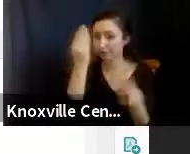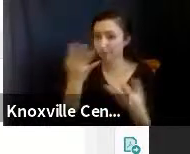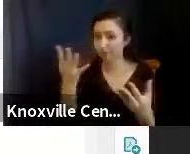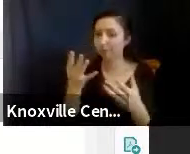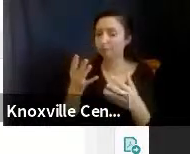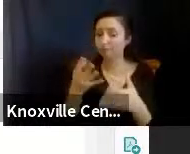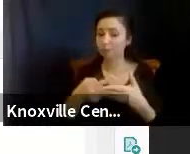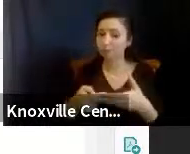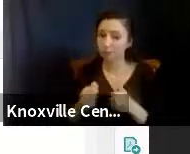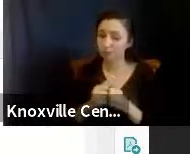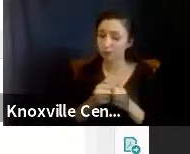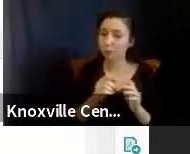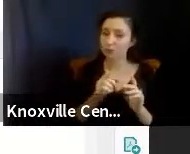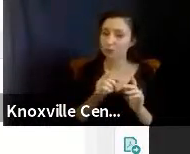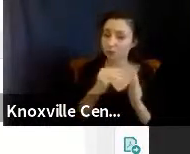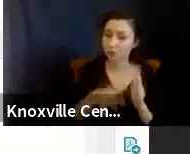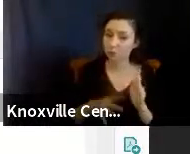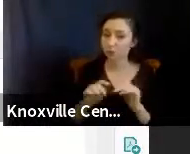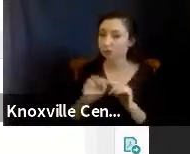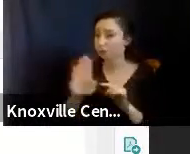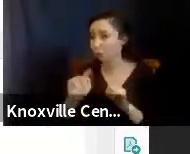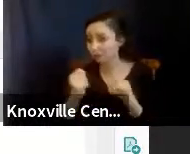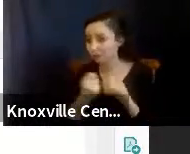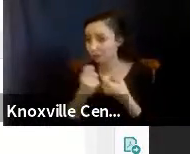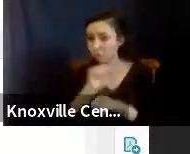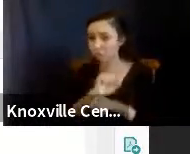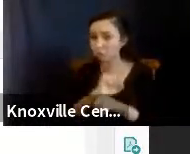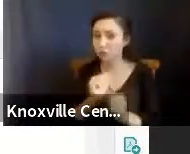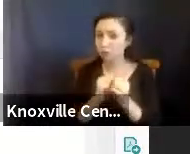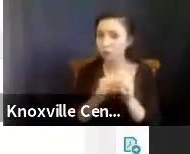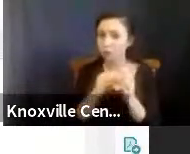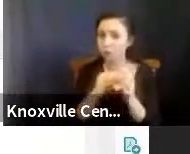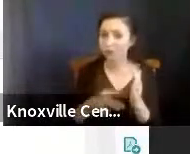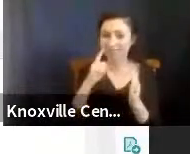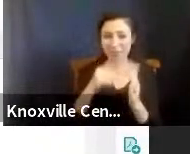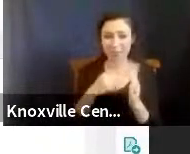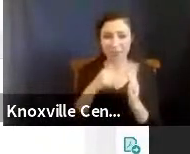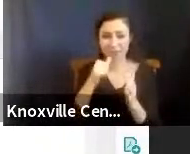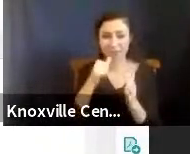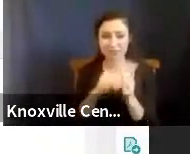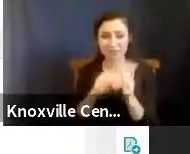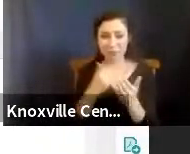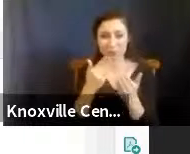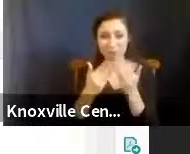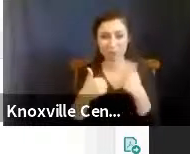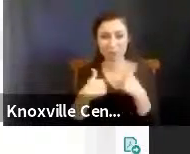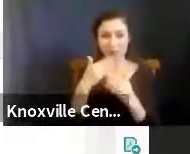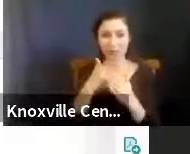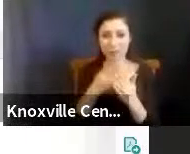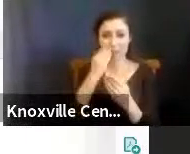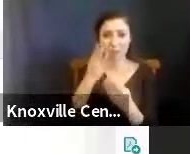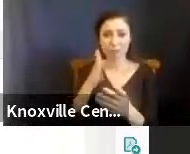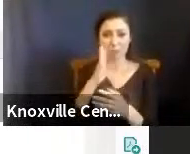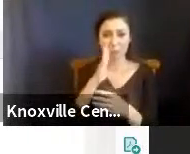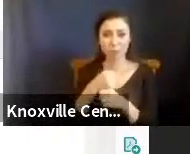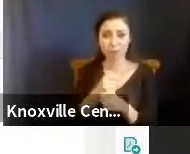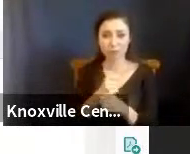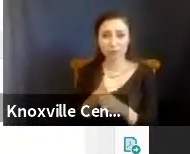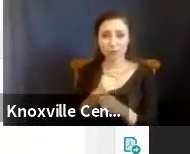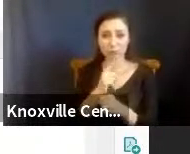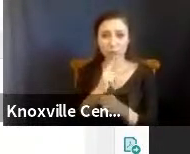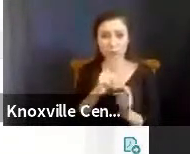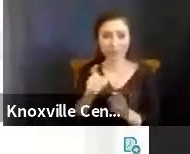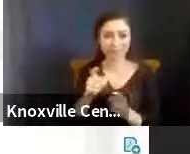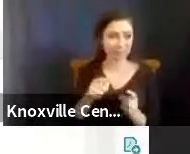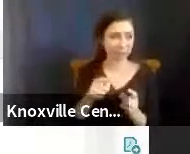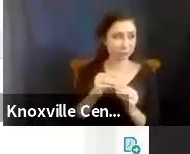and your team are talking to the students. I think there's a letter that has some of that information in it as well. But we'll make sure does